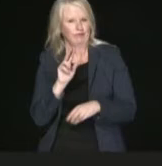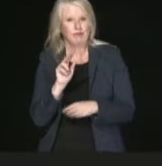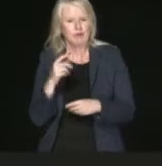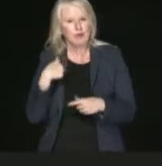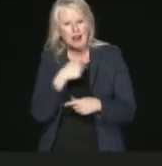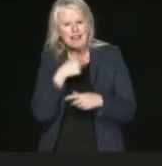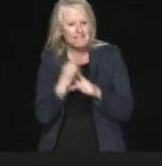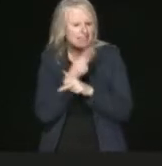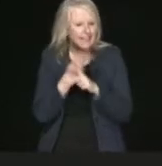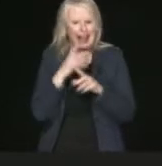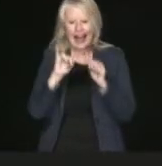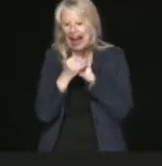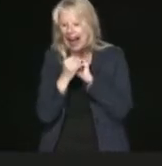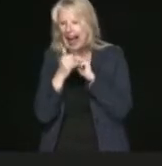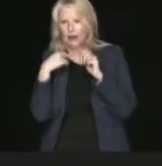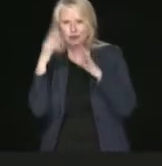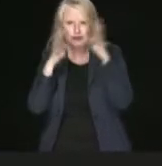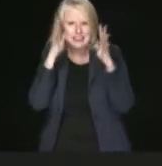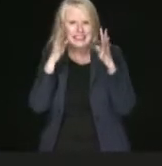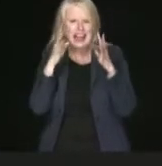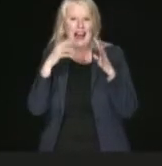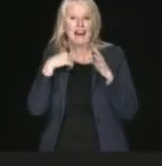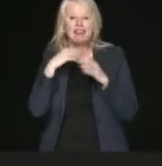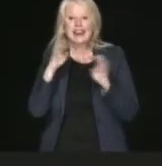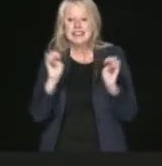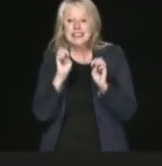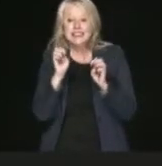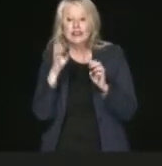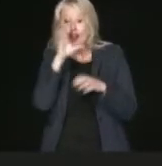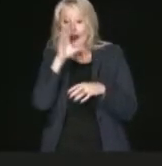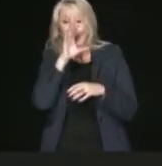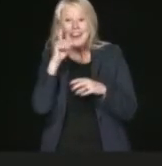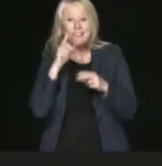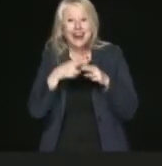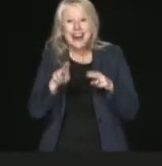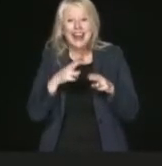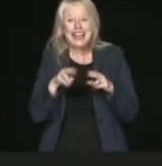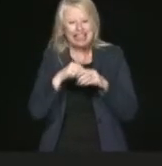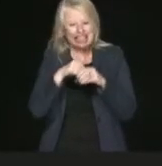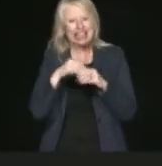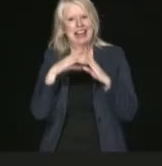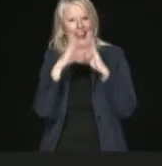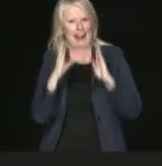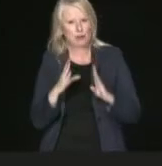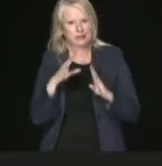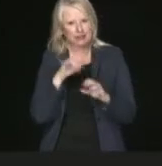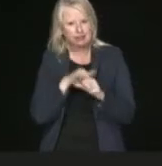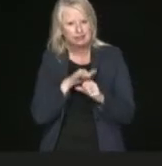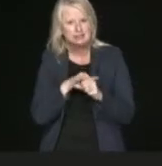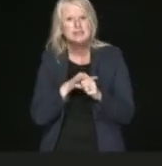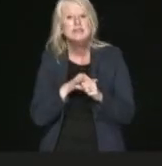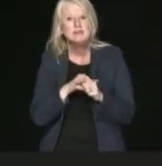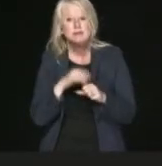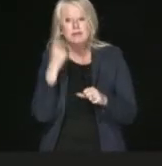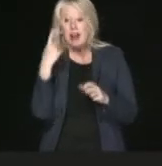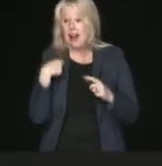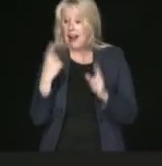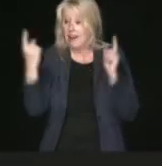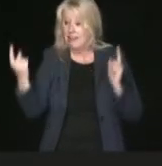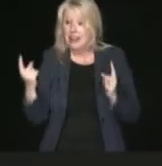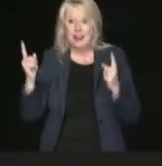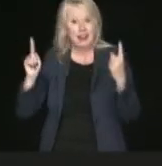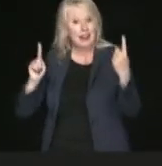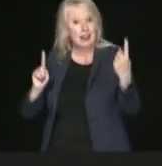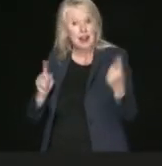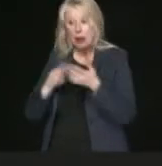organizing an egg hunt and staying inside. But not just because we're separated physically doesn't mean